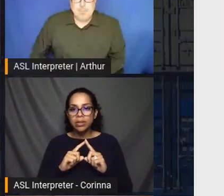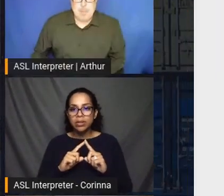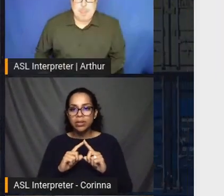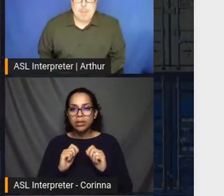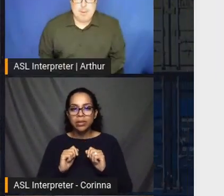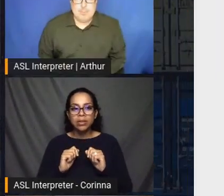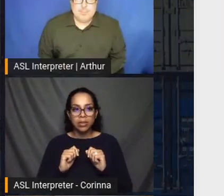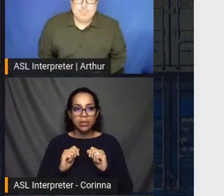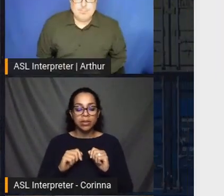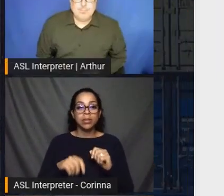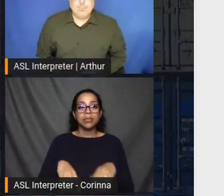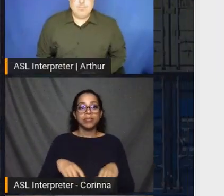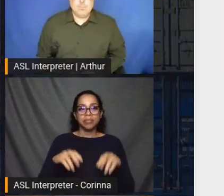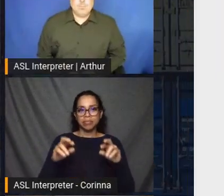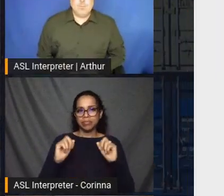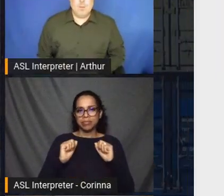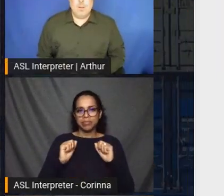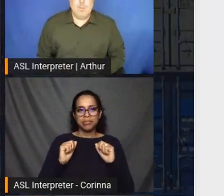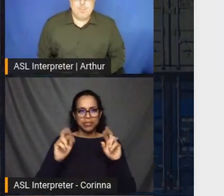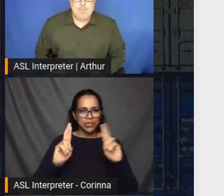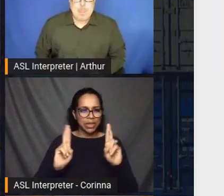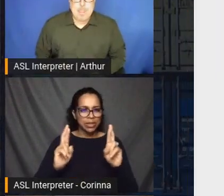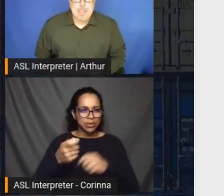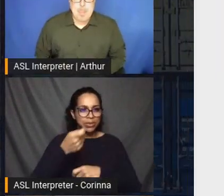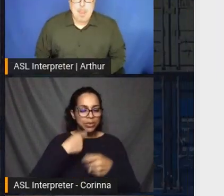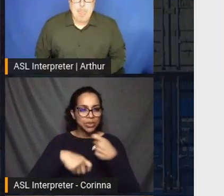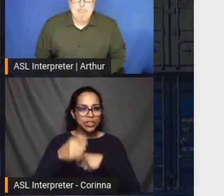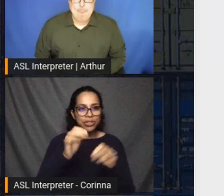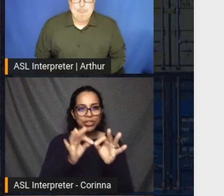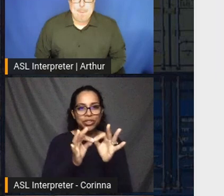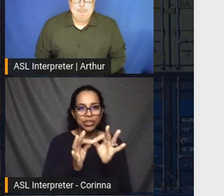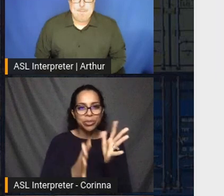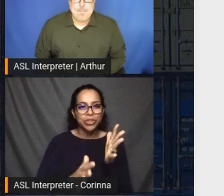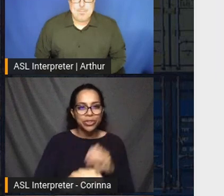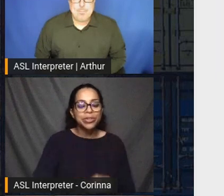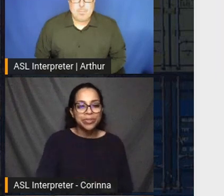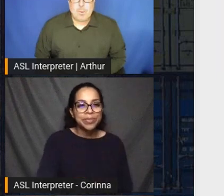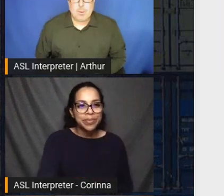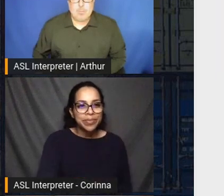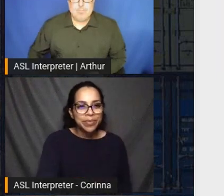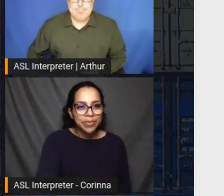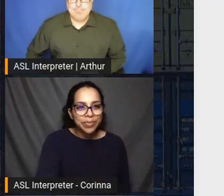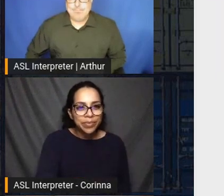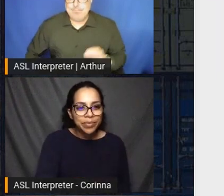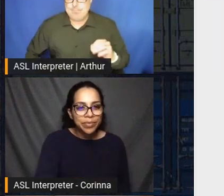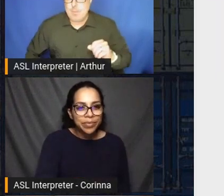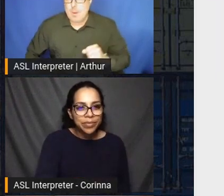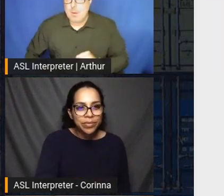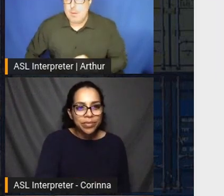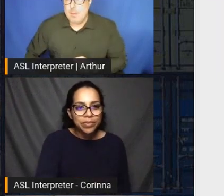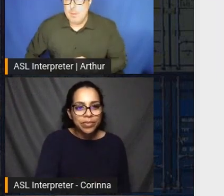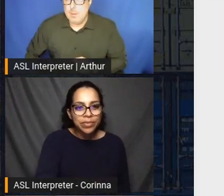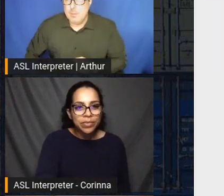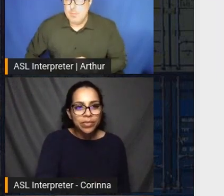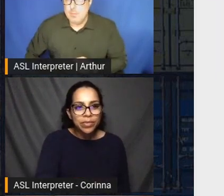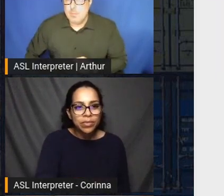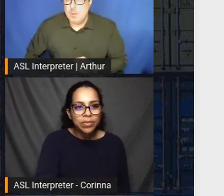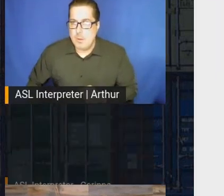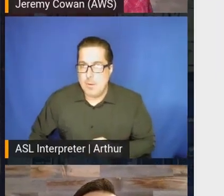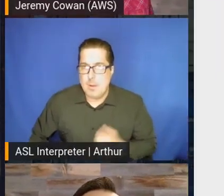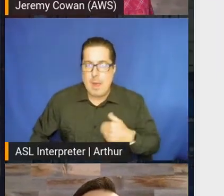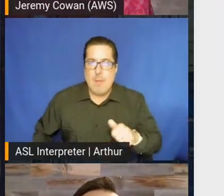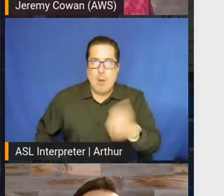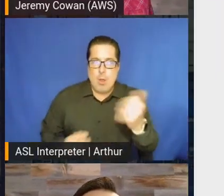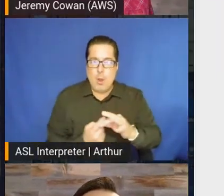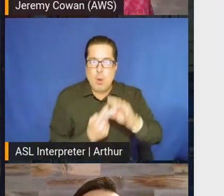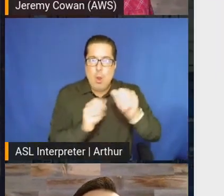IPv6, like which we call as global unicast address, which is 2000 range. And there is also something called as a unique local